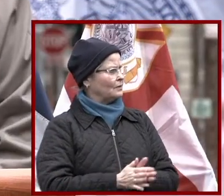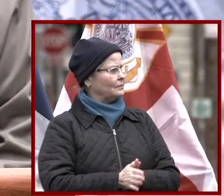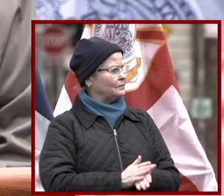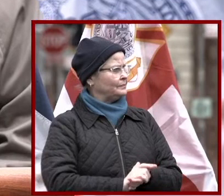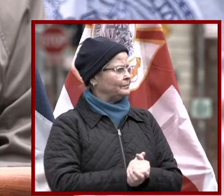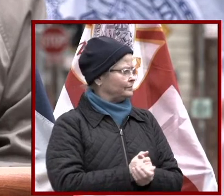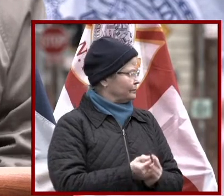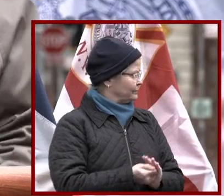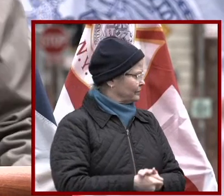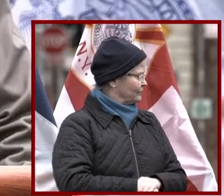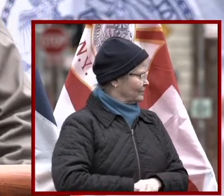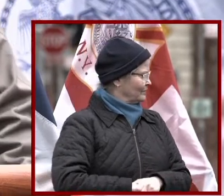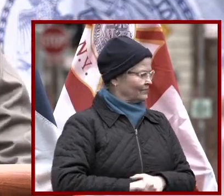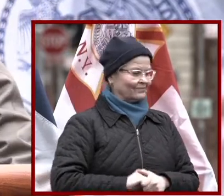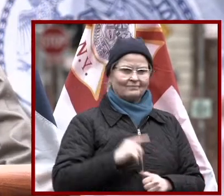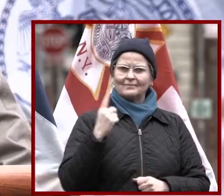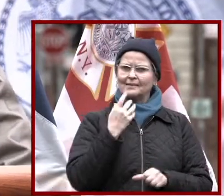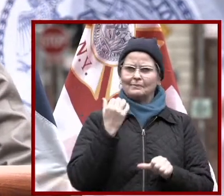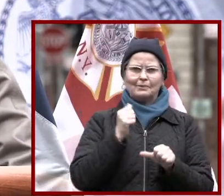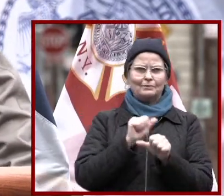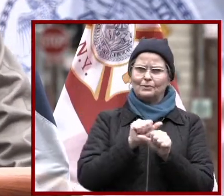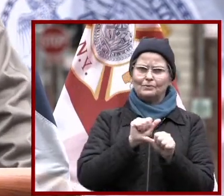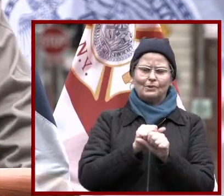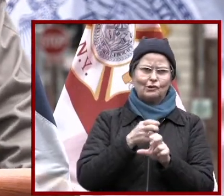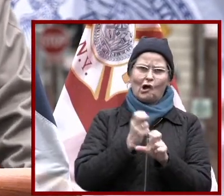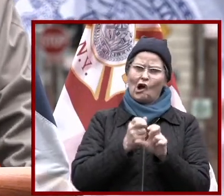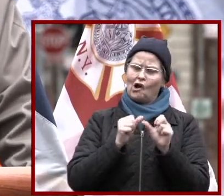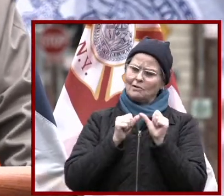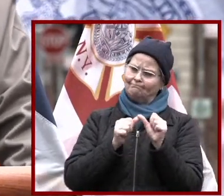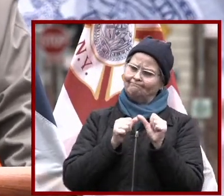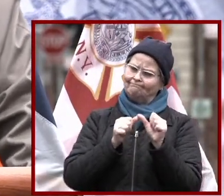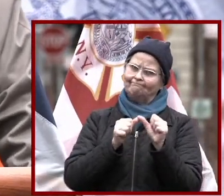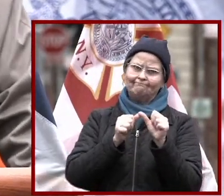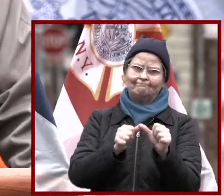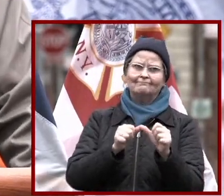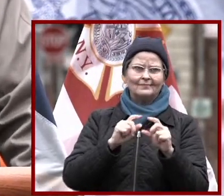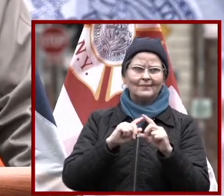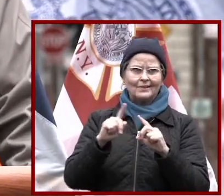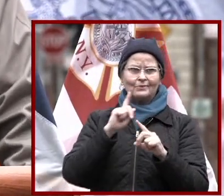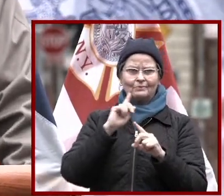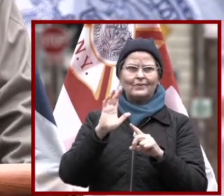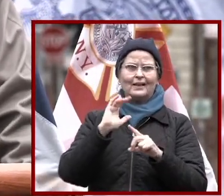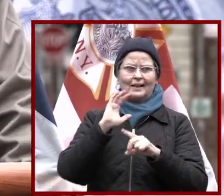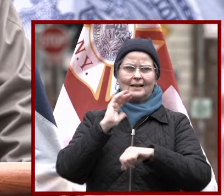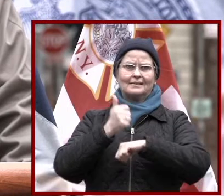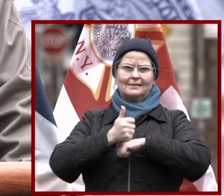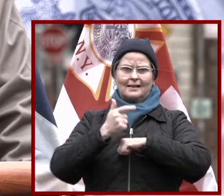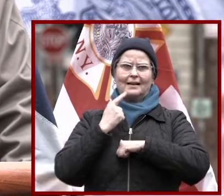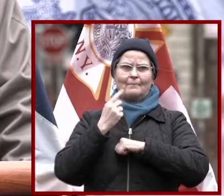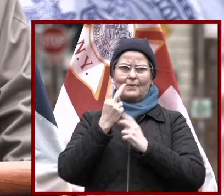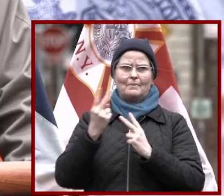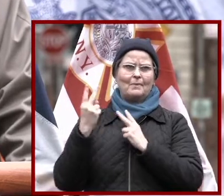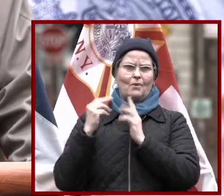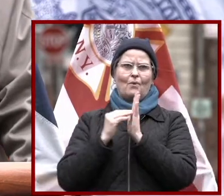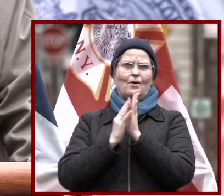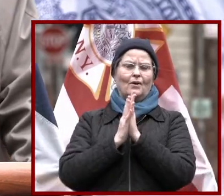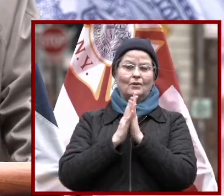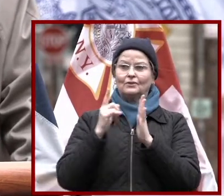is somebody who's also worked very hard and very diligently in getting this memorial built, and she's going to tell us a little bit about